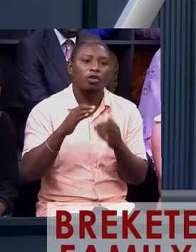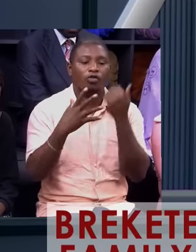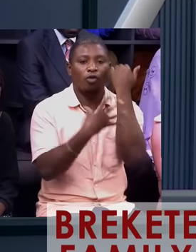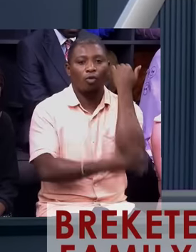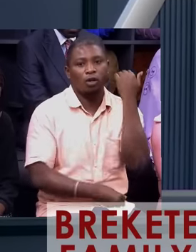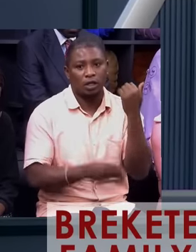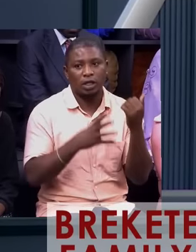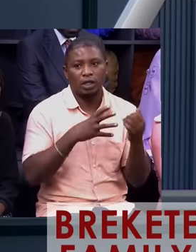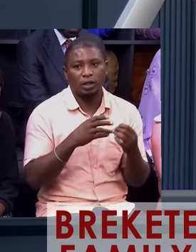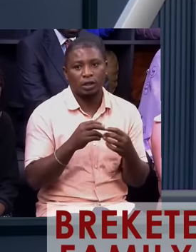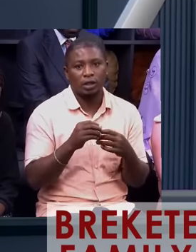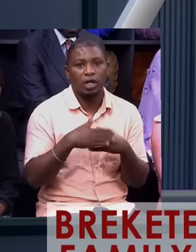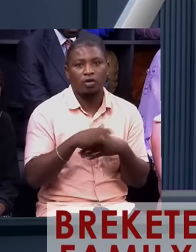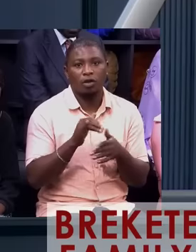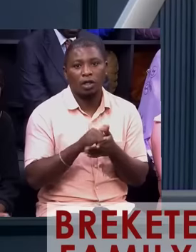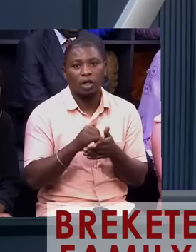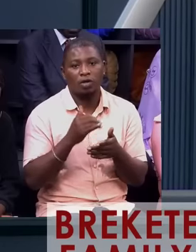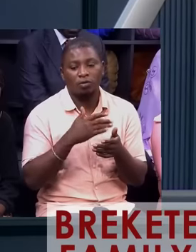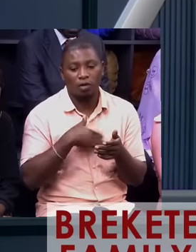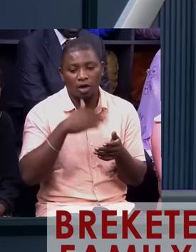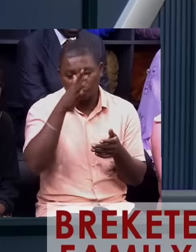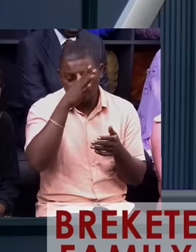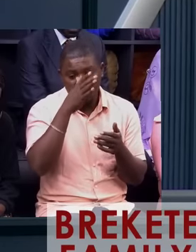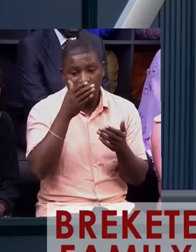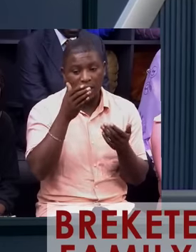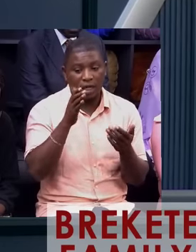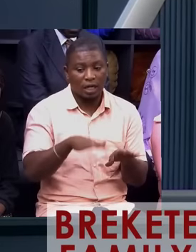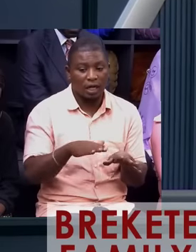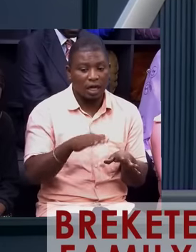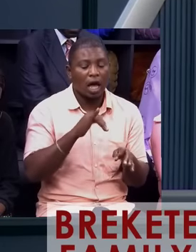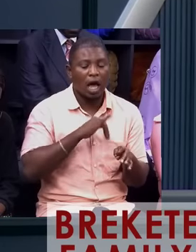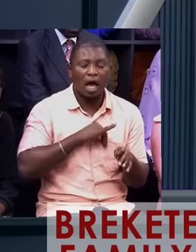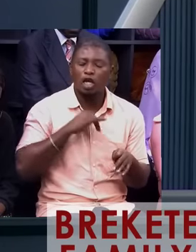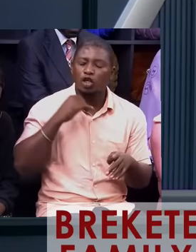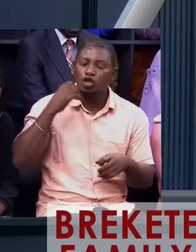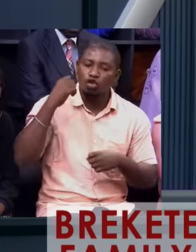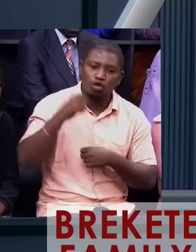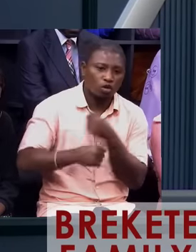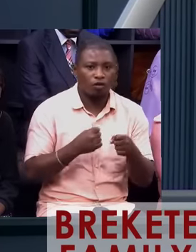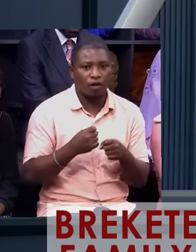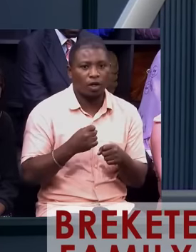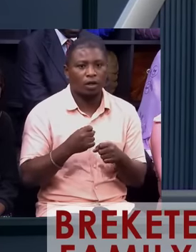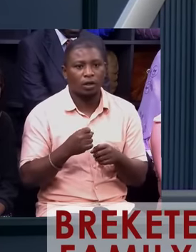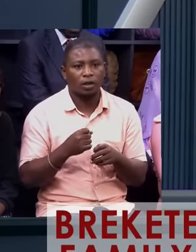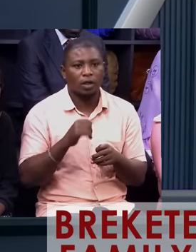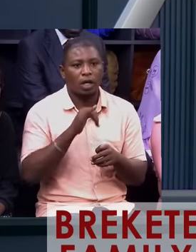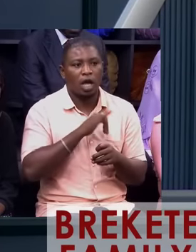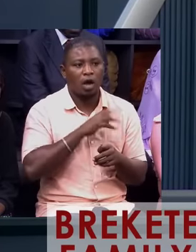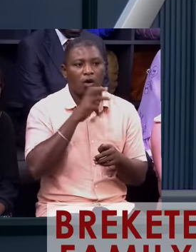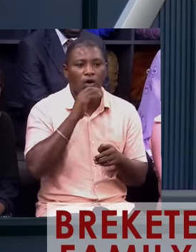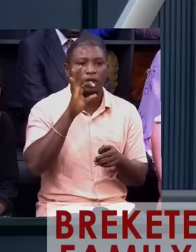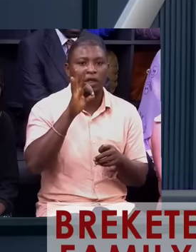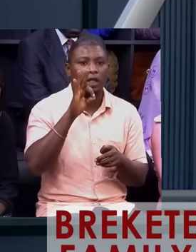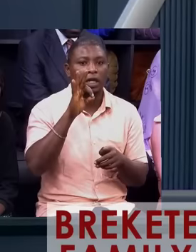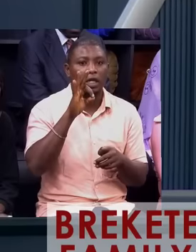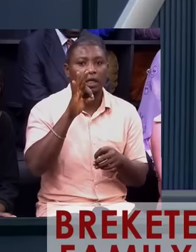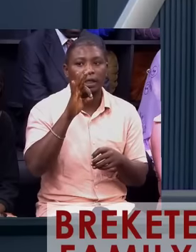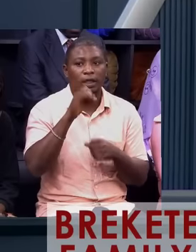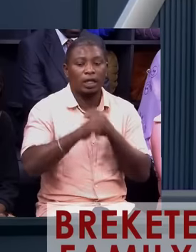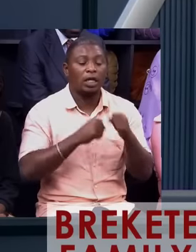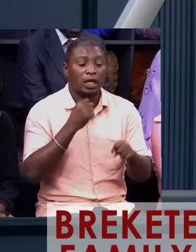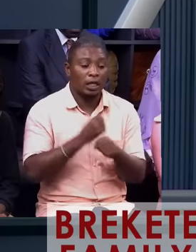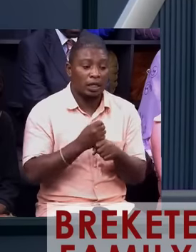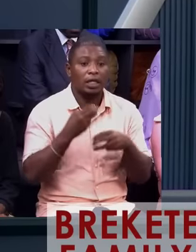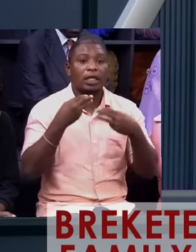and after that my father died we very we did very small when he died I suffer I years they sell ice water for